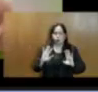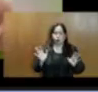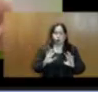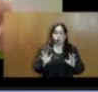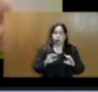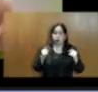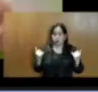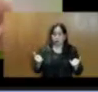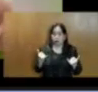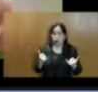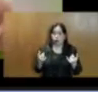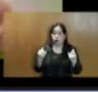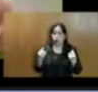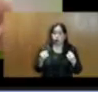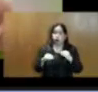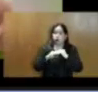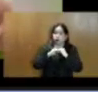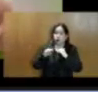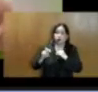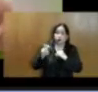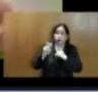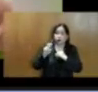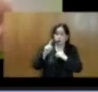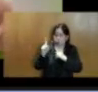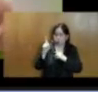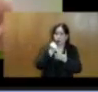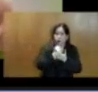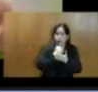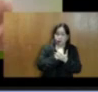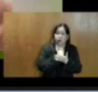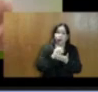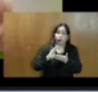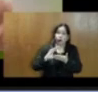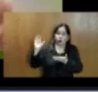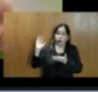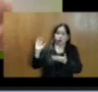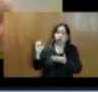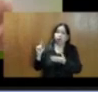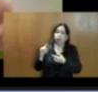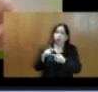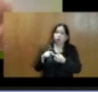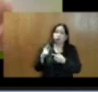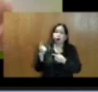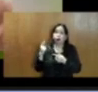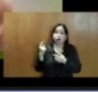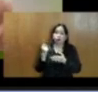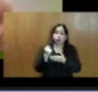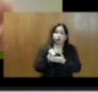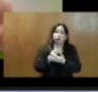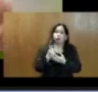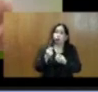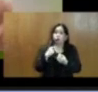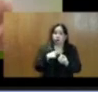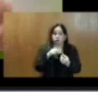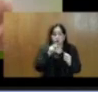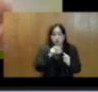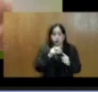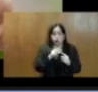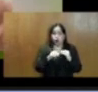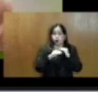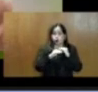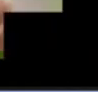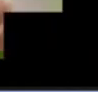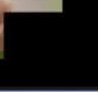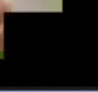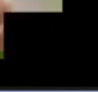like currently, sustainable tourism is one subject in higher education, specifically in tourism. But if you take a look at sustainable